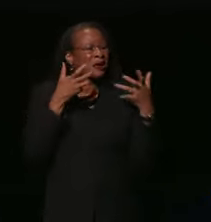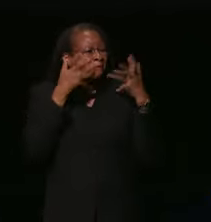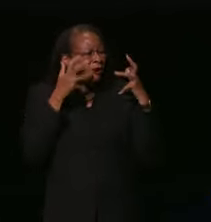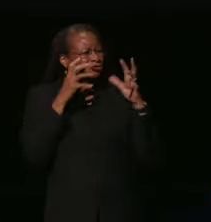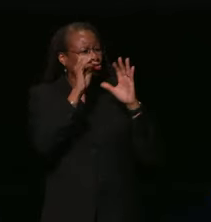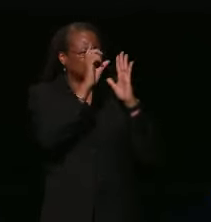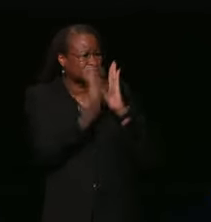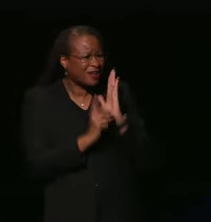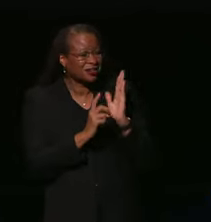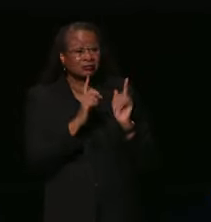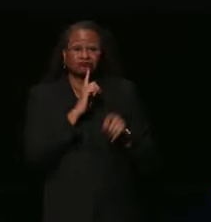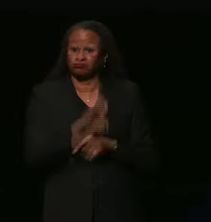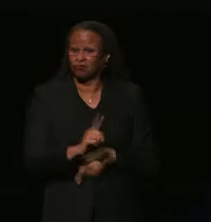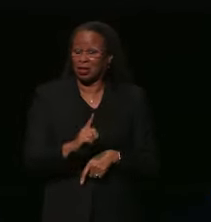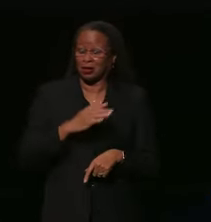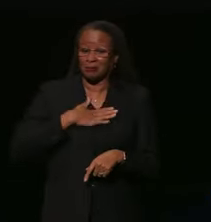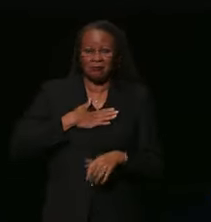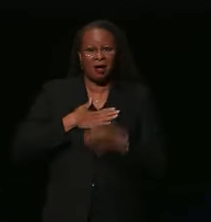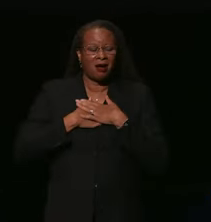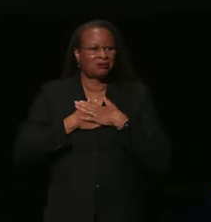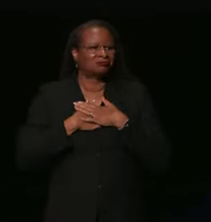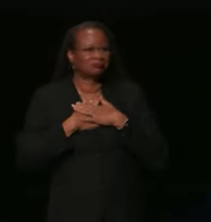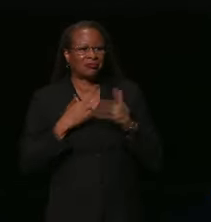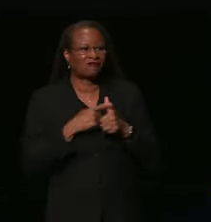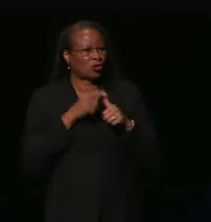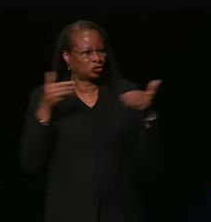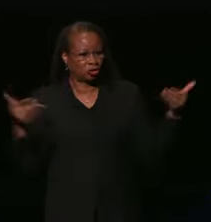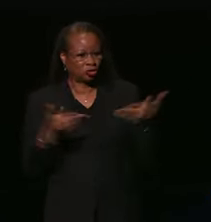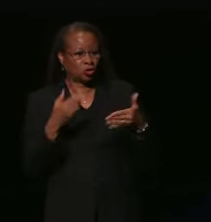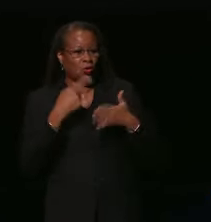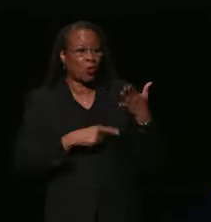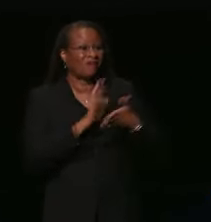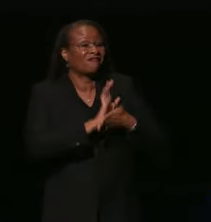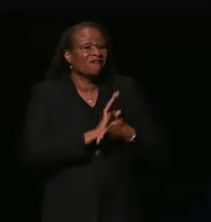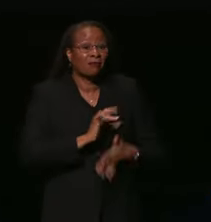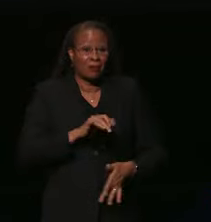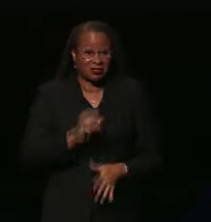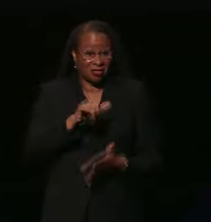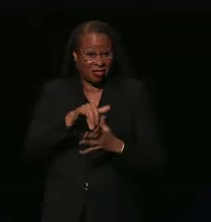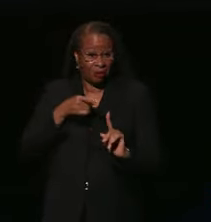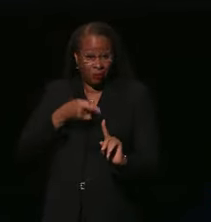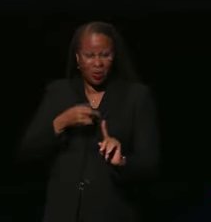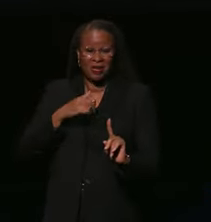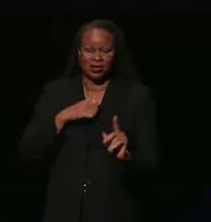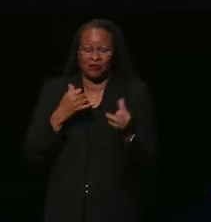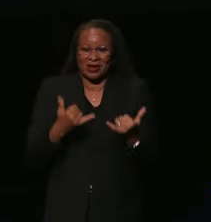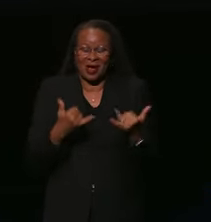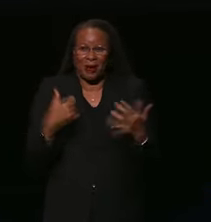designs. And it was really my first introduction to what film is. So I